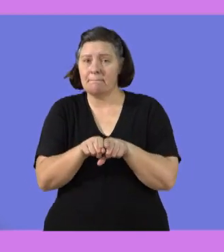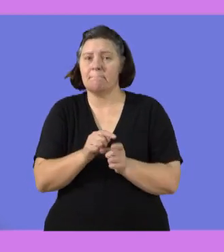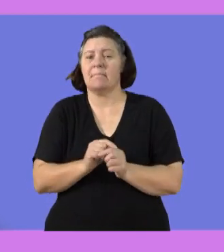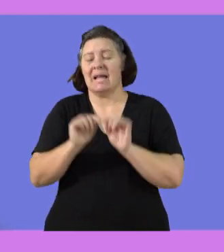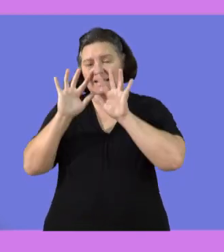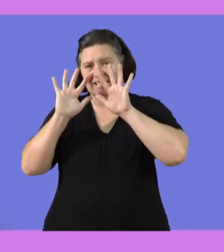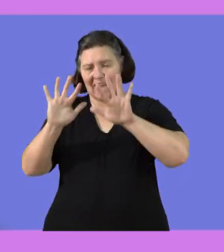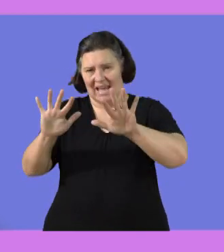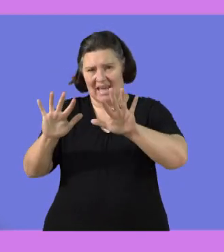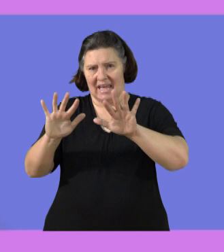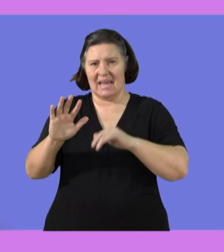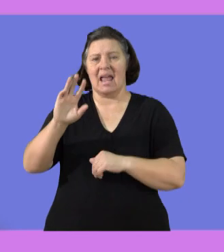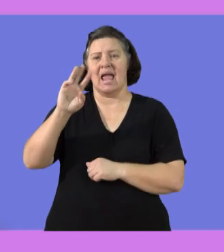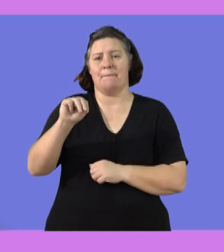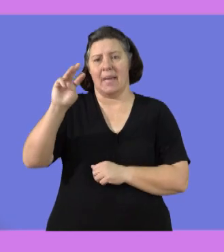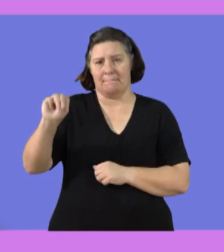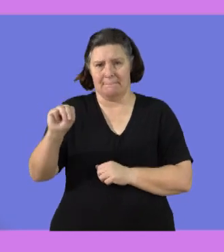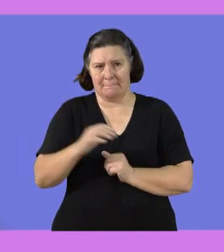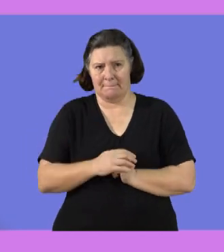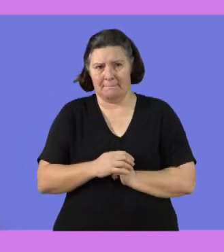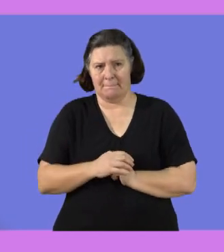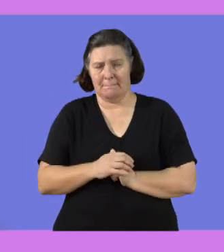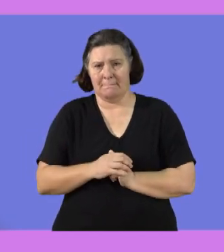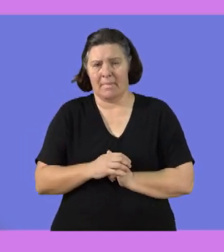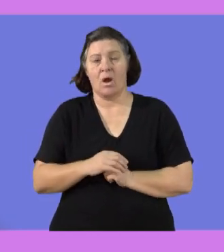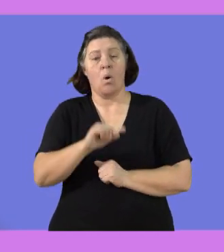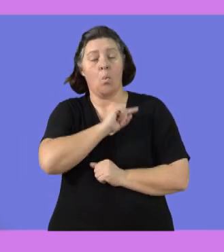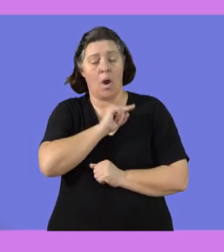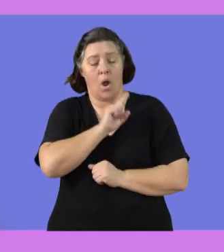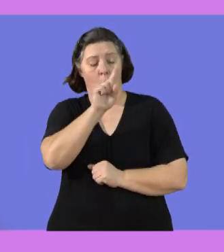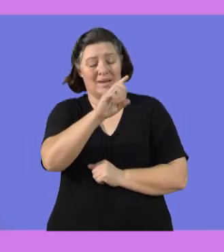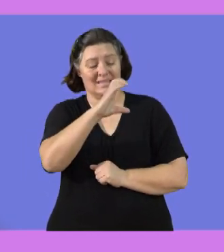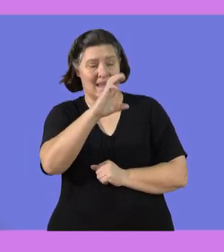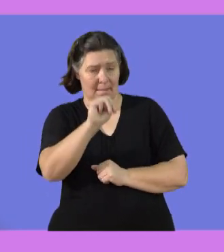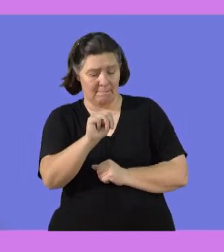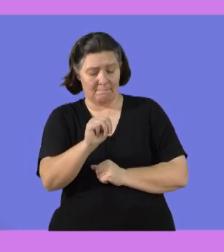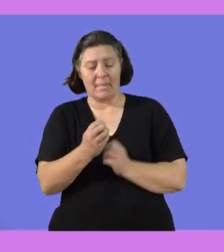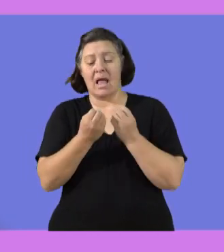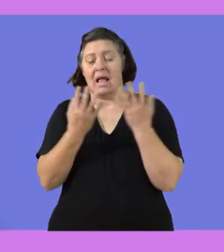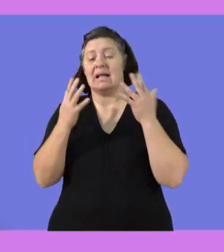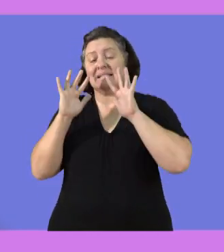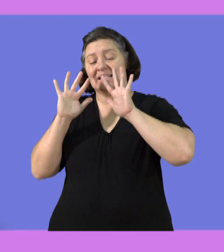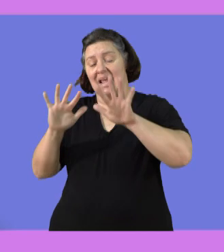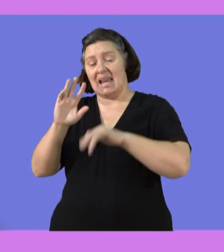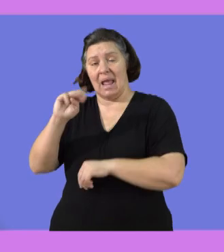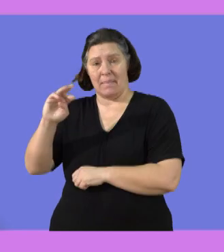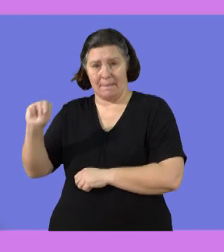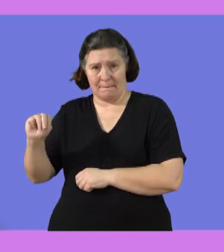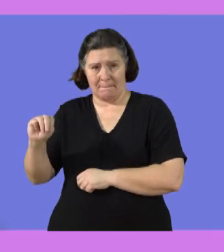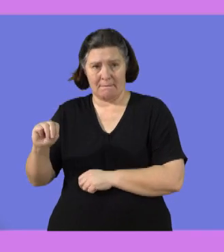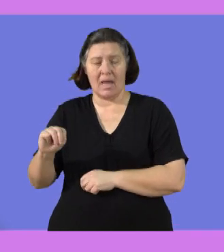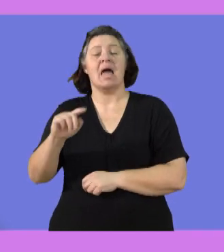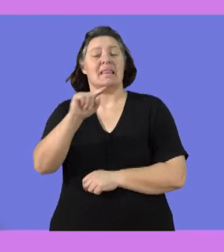to 10 millimeters. So because 1 centimeter is equivalent to 10